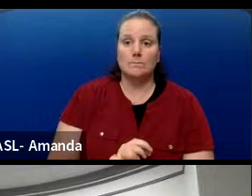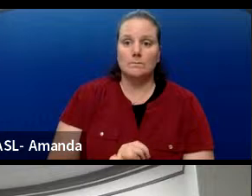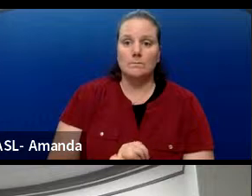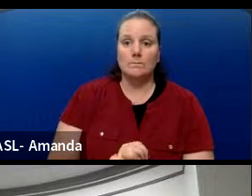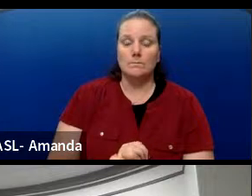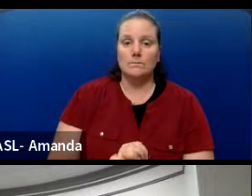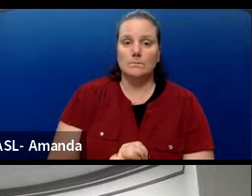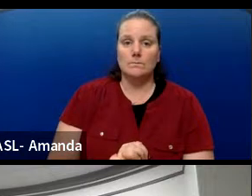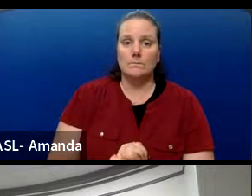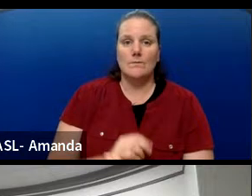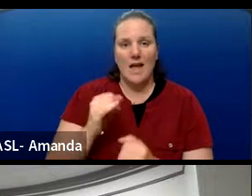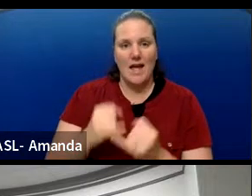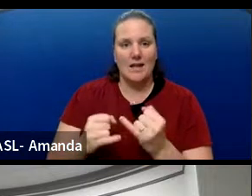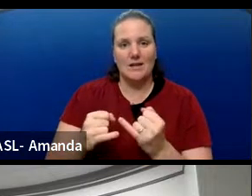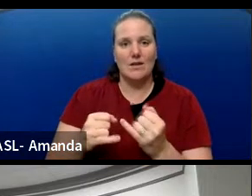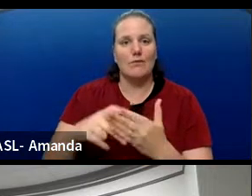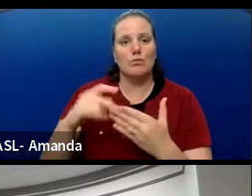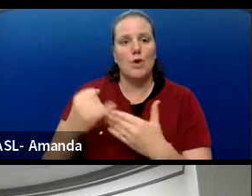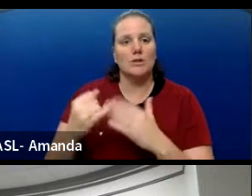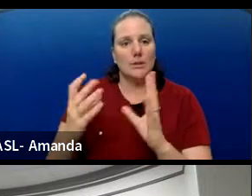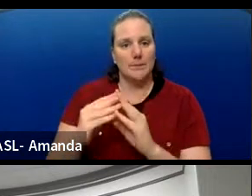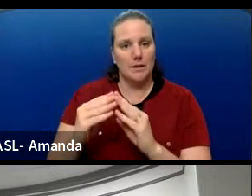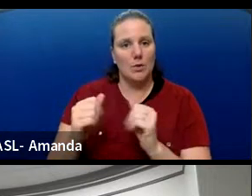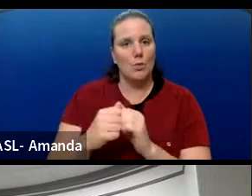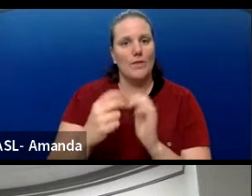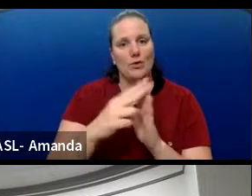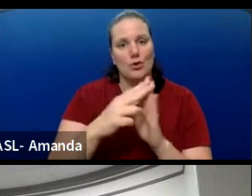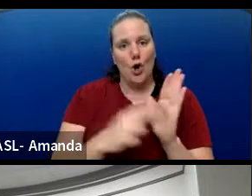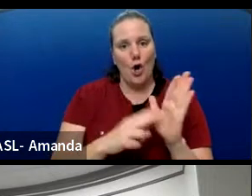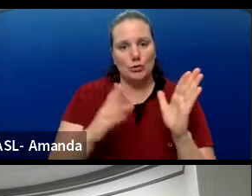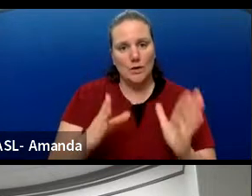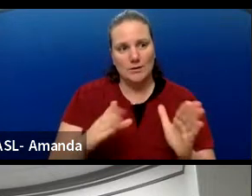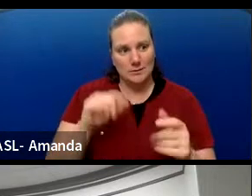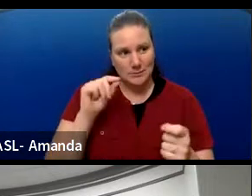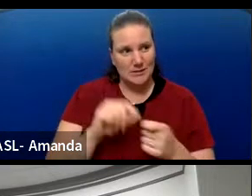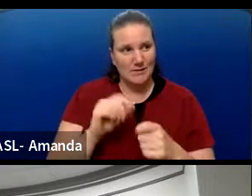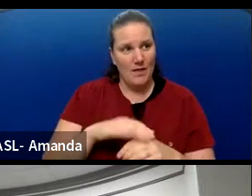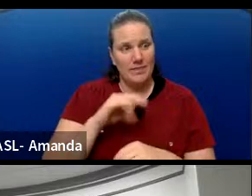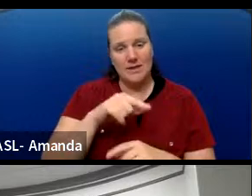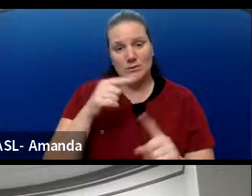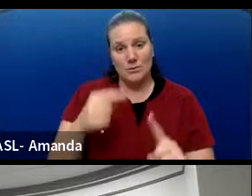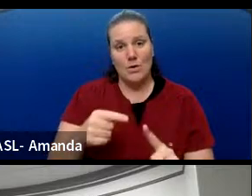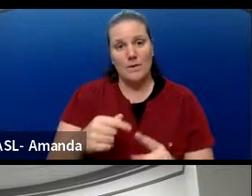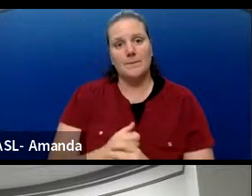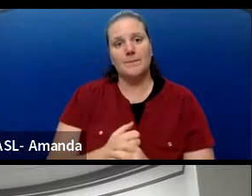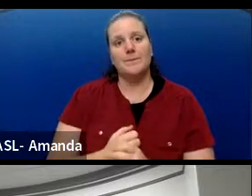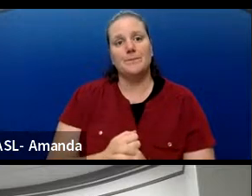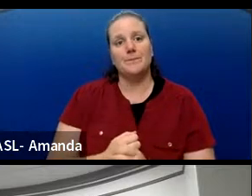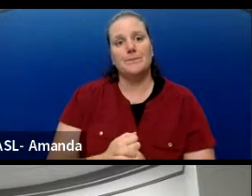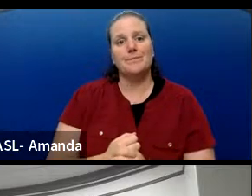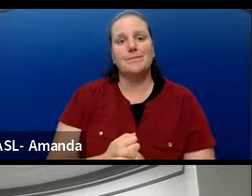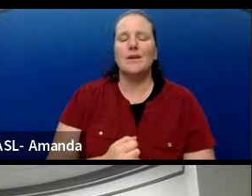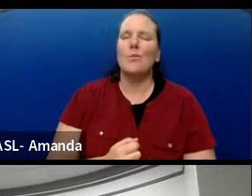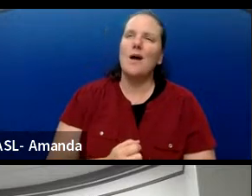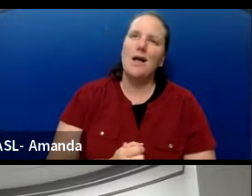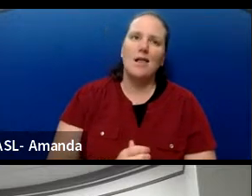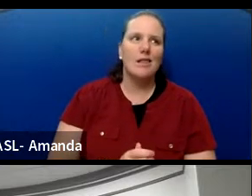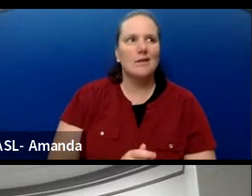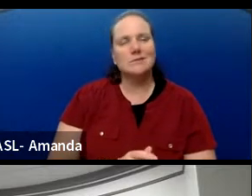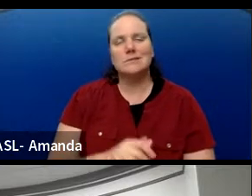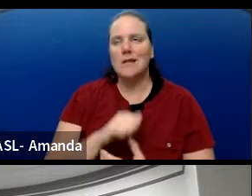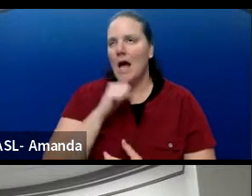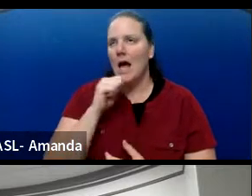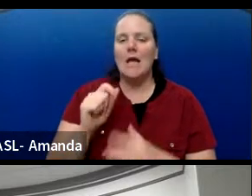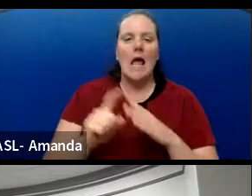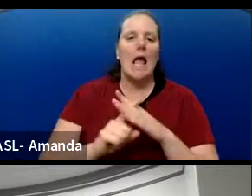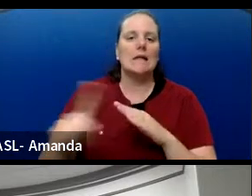end of project meetings with the contractors specific to this point, that there be sort of not an exit interview, but